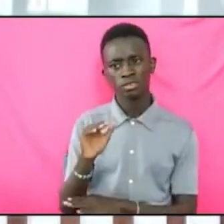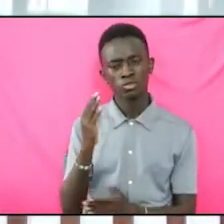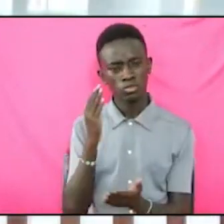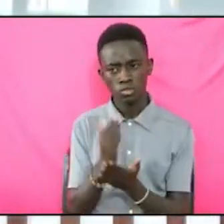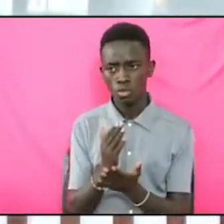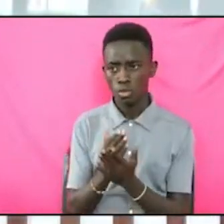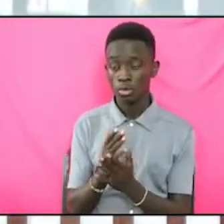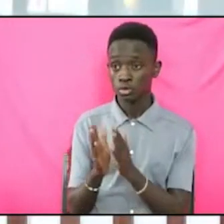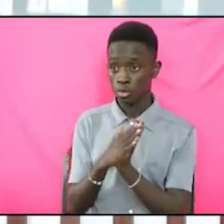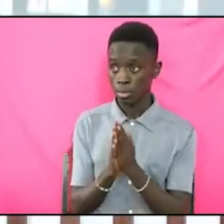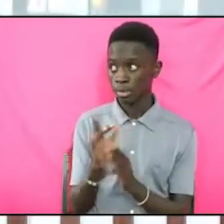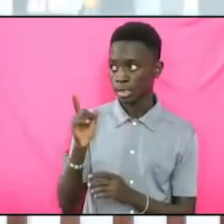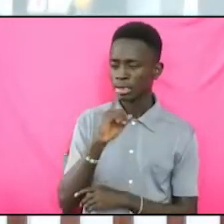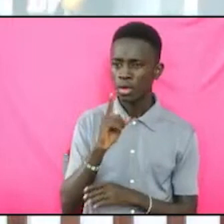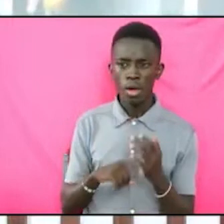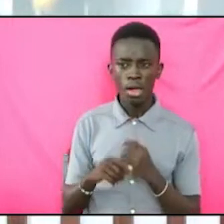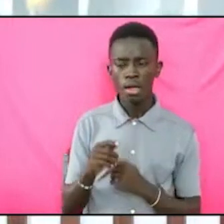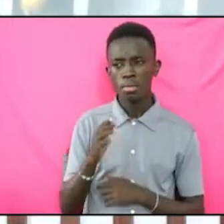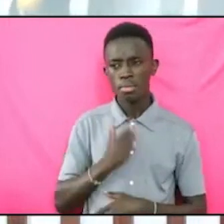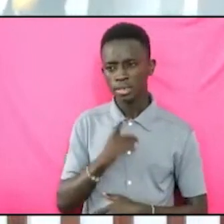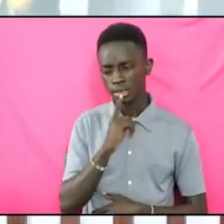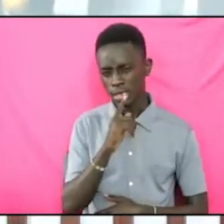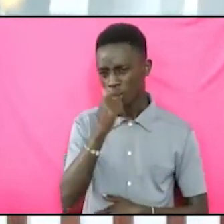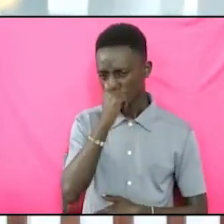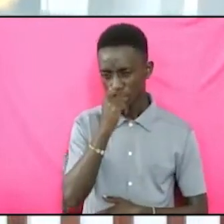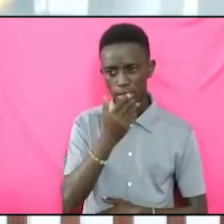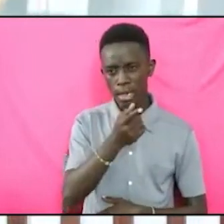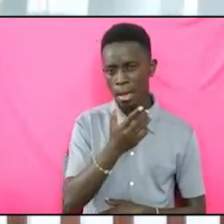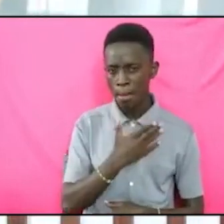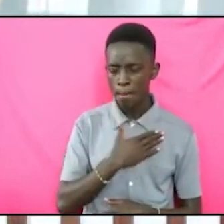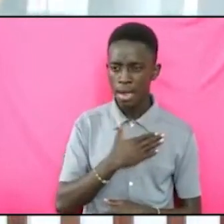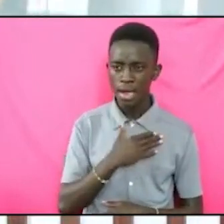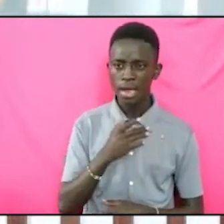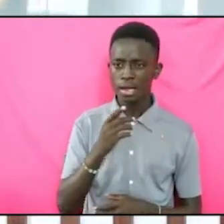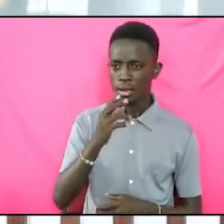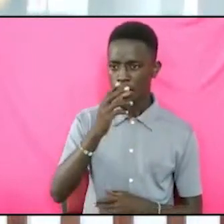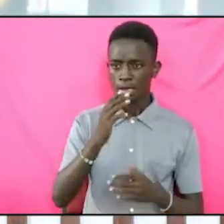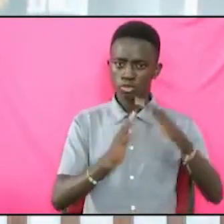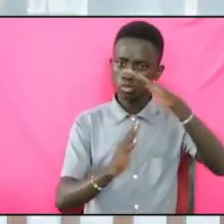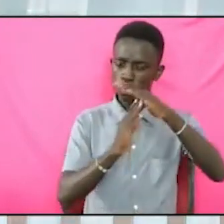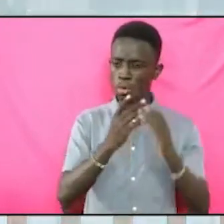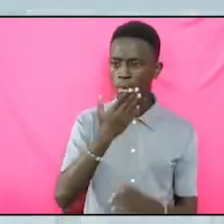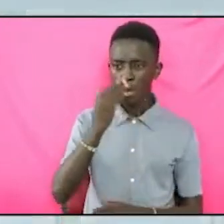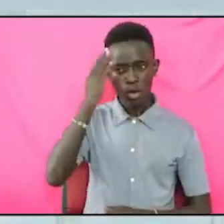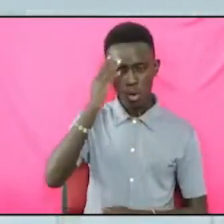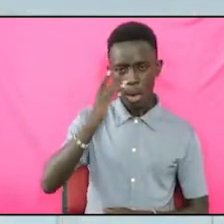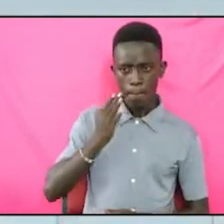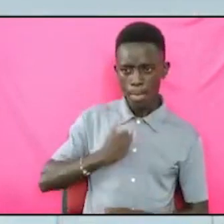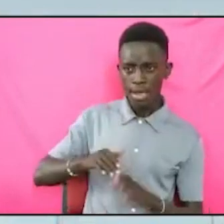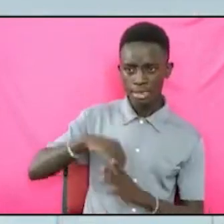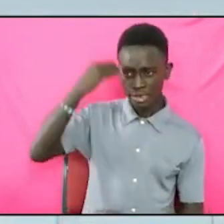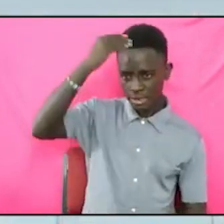knew of the servant of God in Samaria. And so he seeks permission to go from the king. Remember, he's